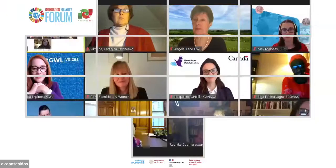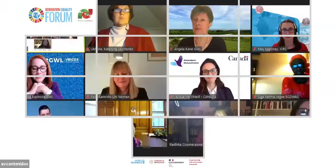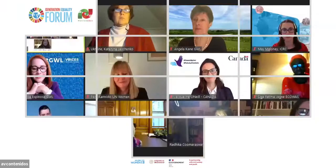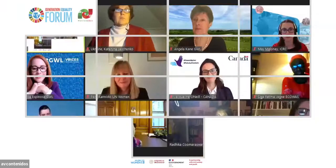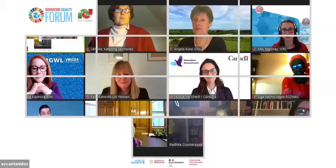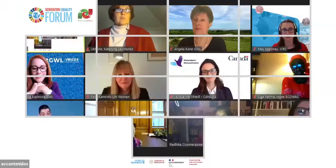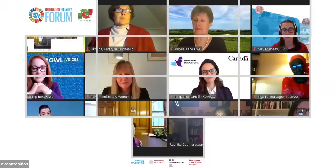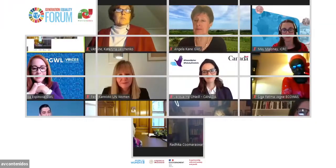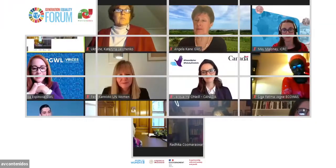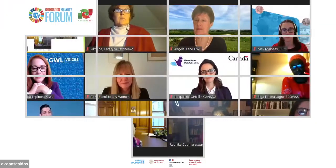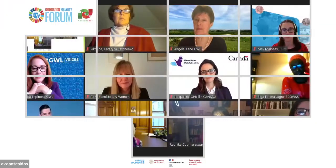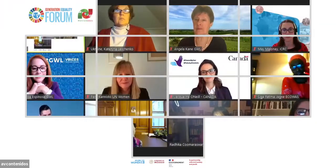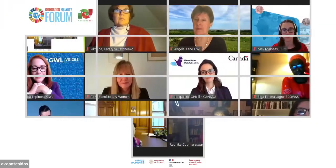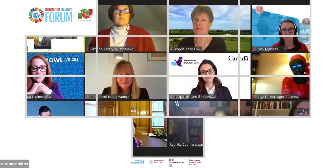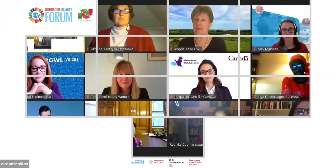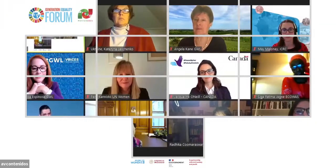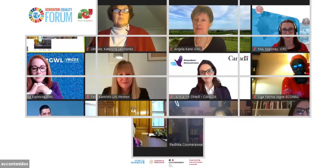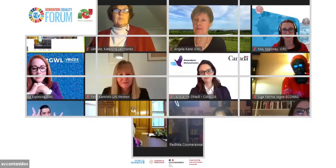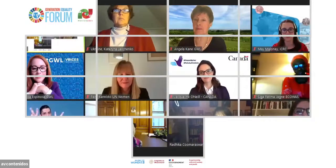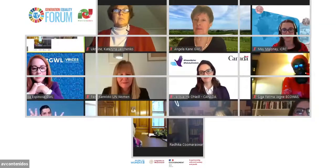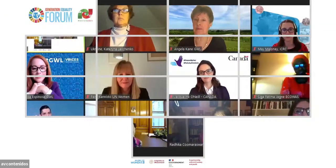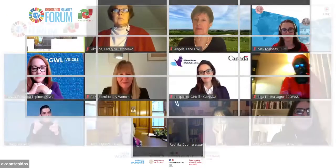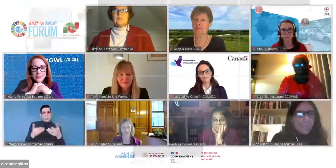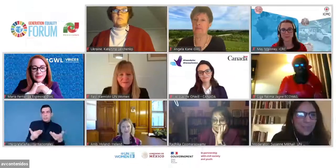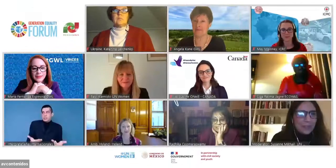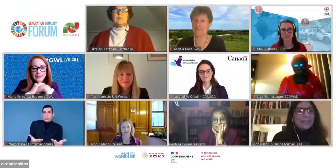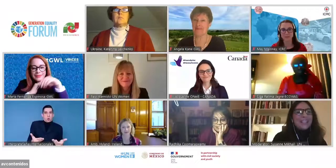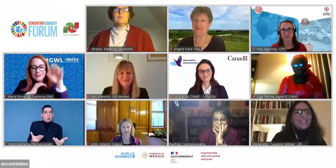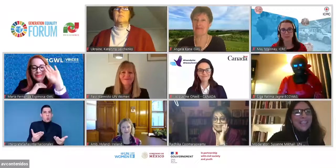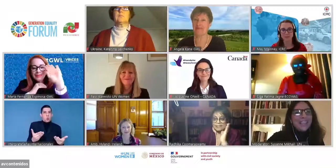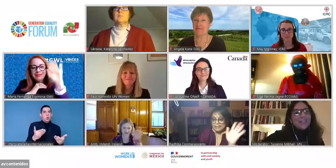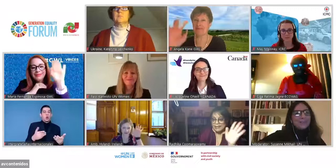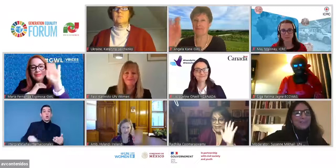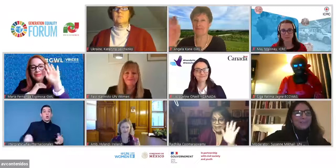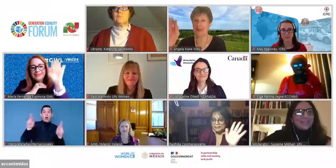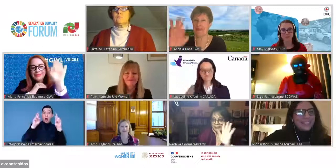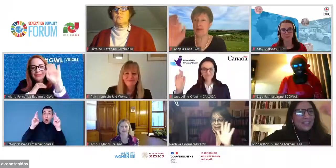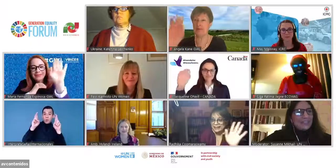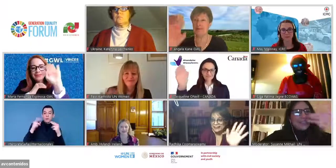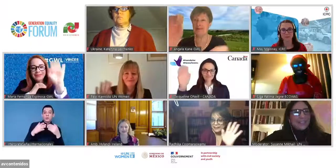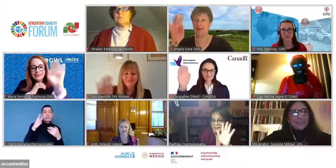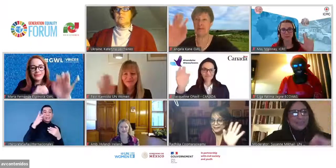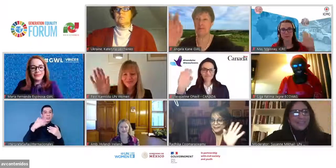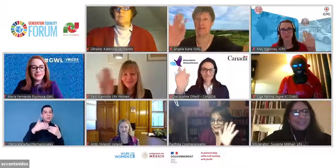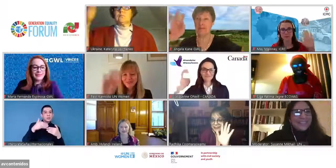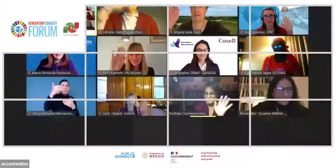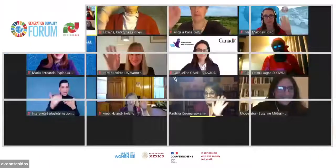really hope that we will see each other soon again. Thank you and take care. Goodbye.